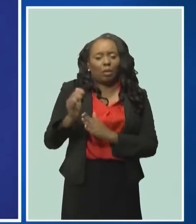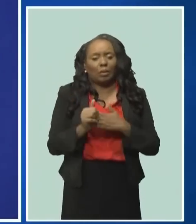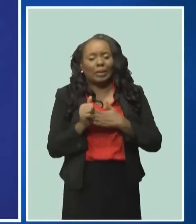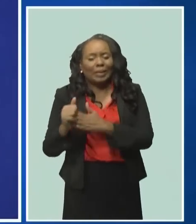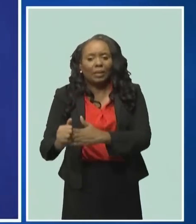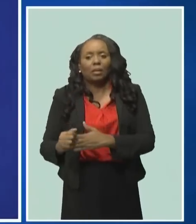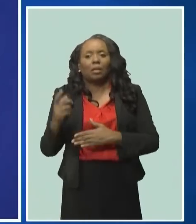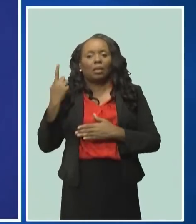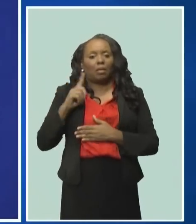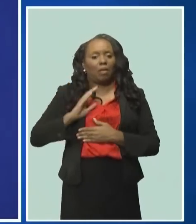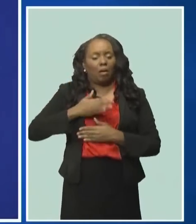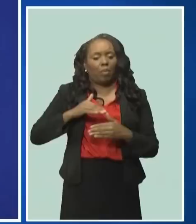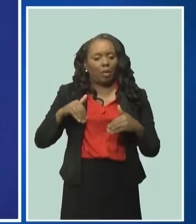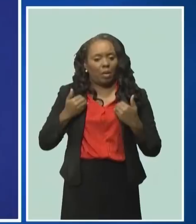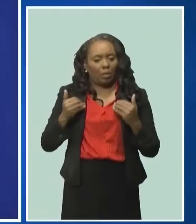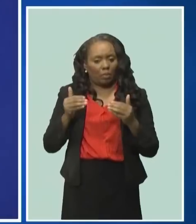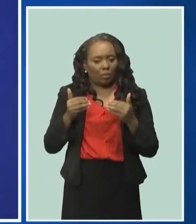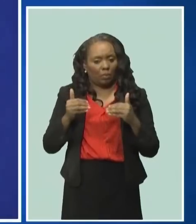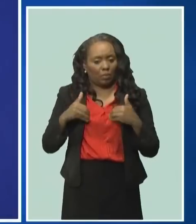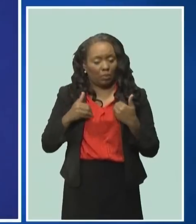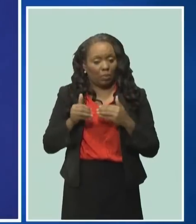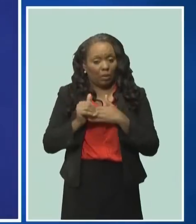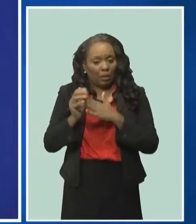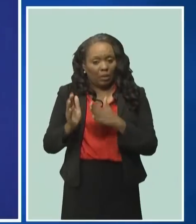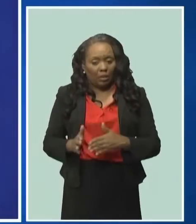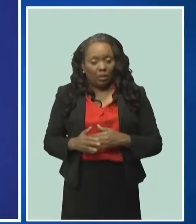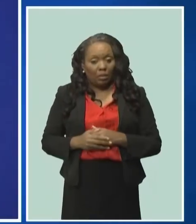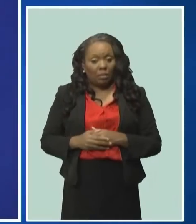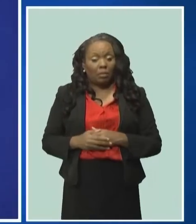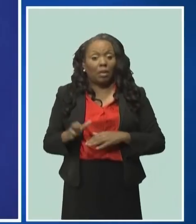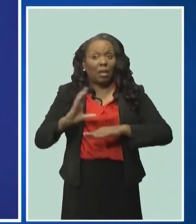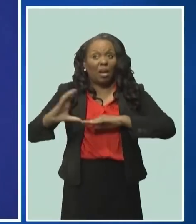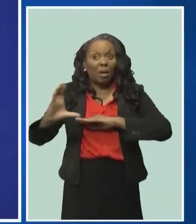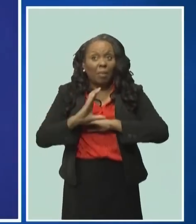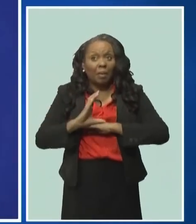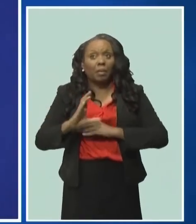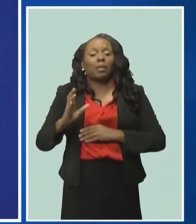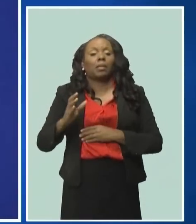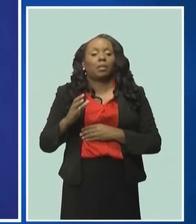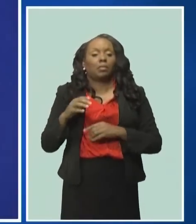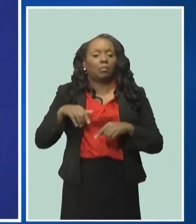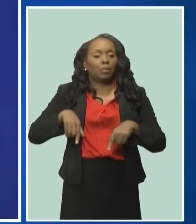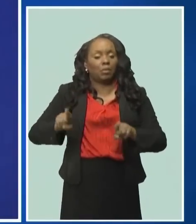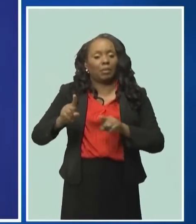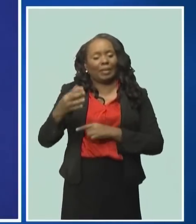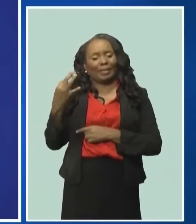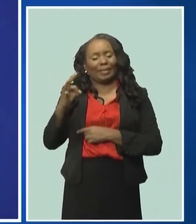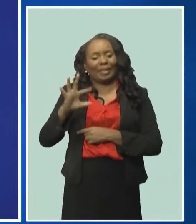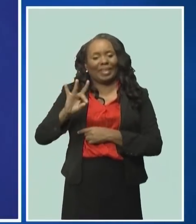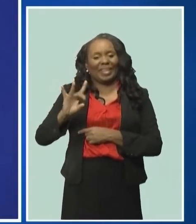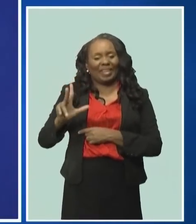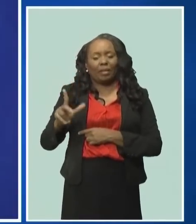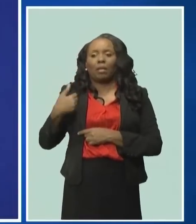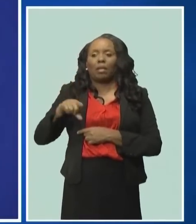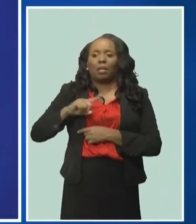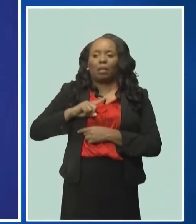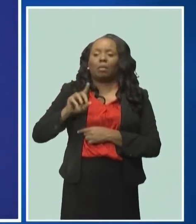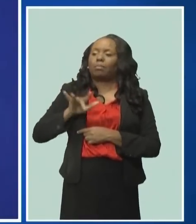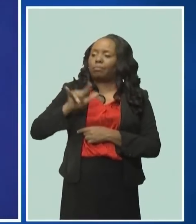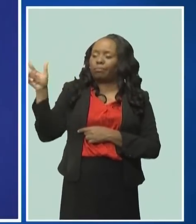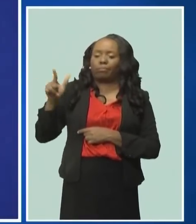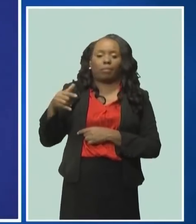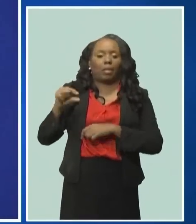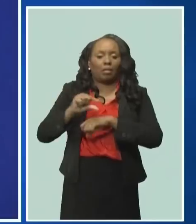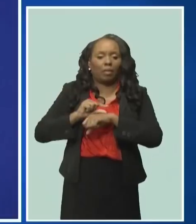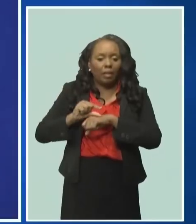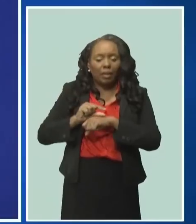Originally, the BDF operated as a force for good and stability in Grenada in 1983. We participated in peacekeeping